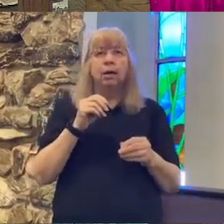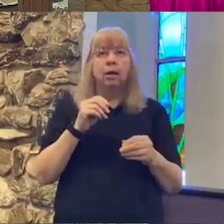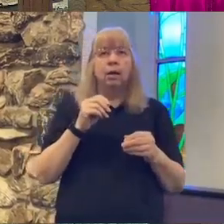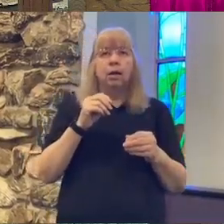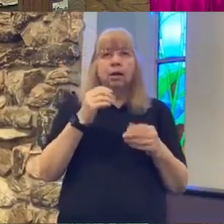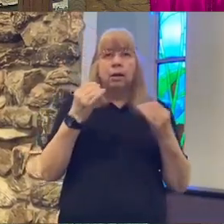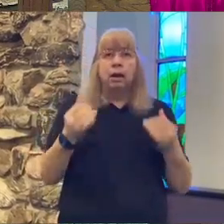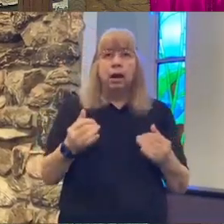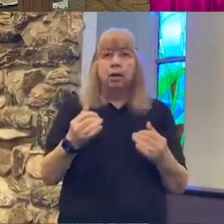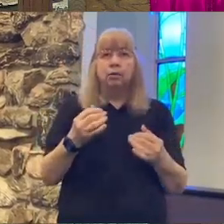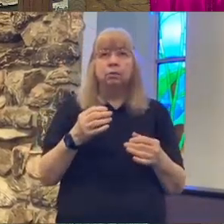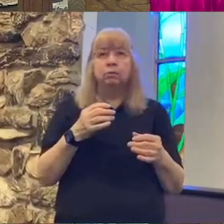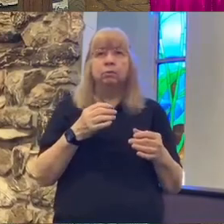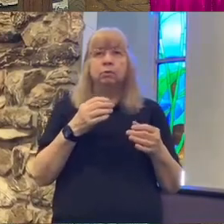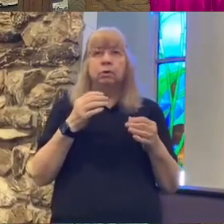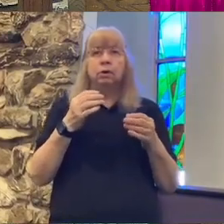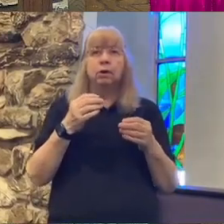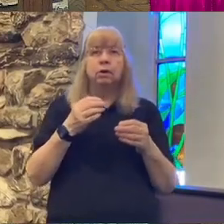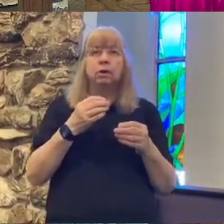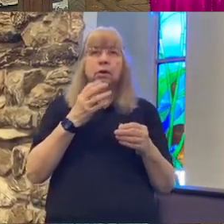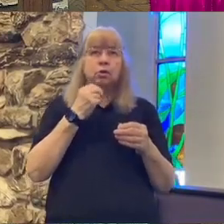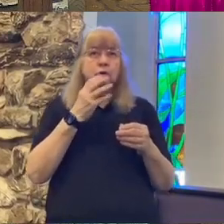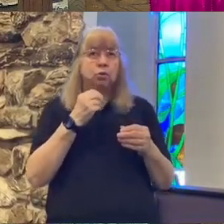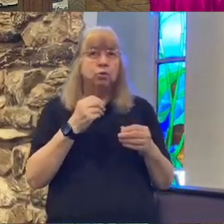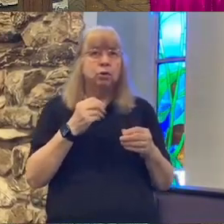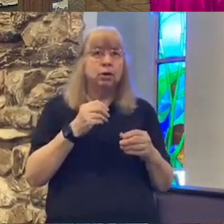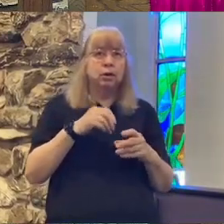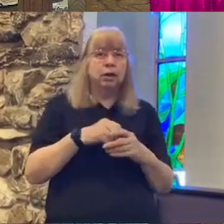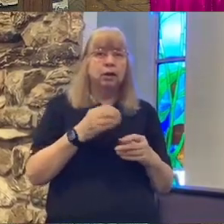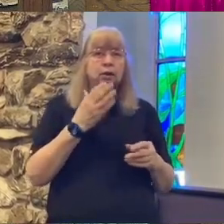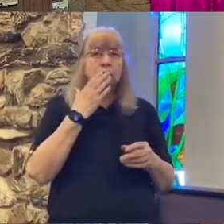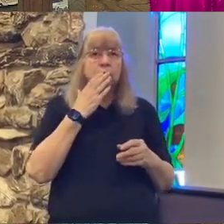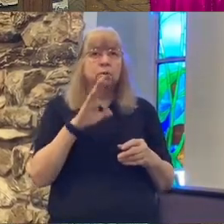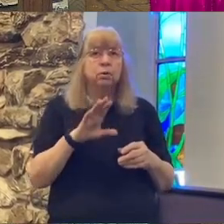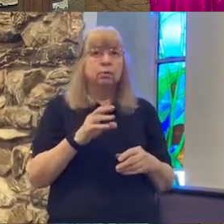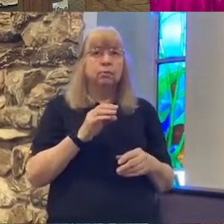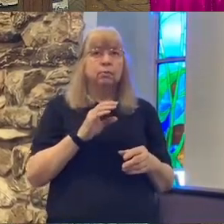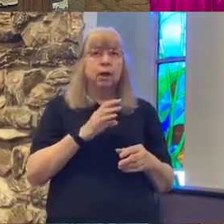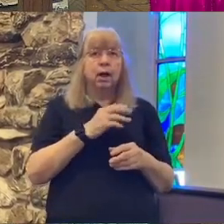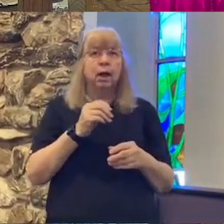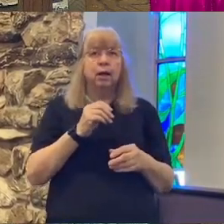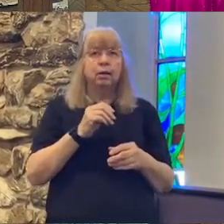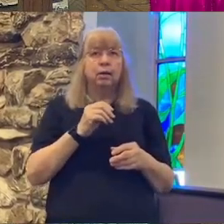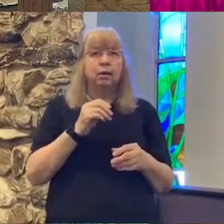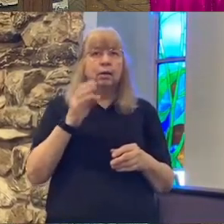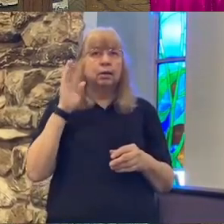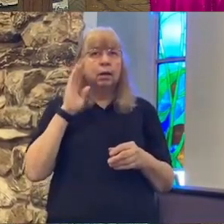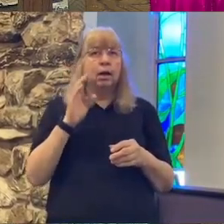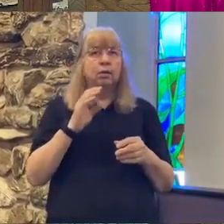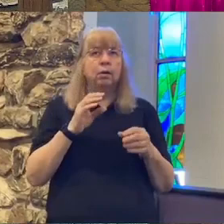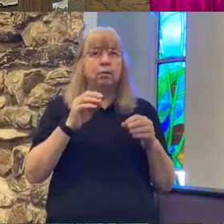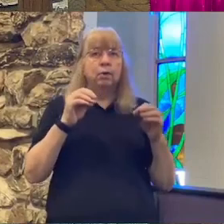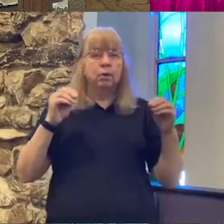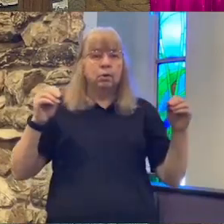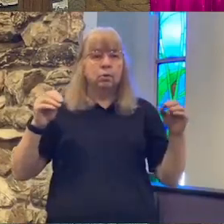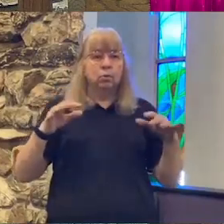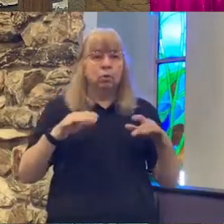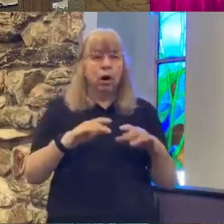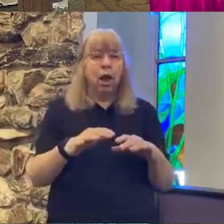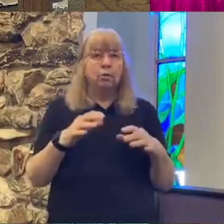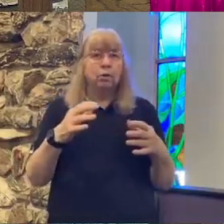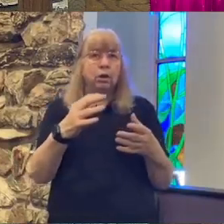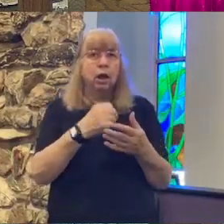heaven living in Jerusalem. And at this sound, the crowd gathered and bewildered, because each one heard